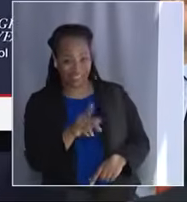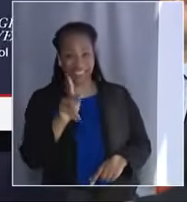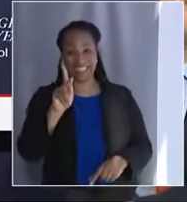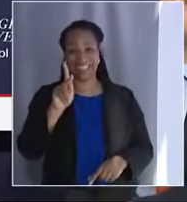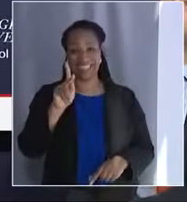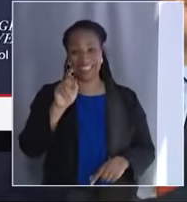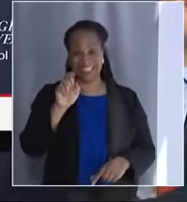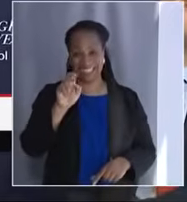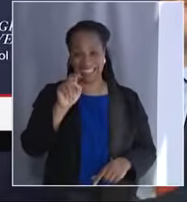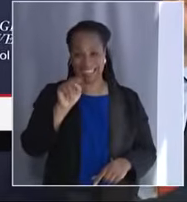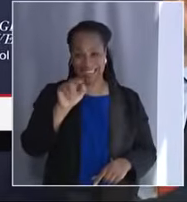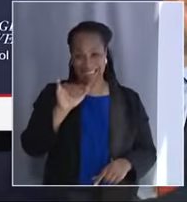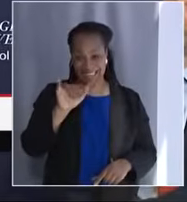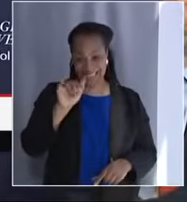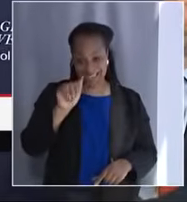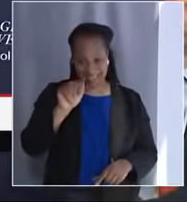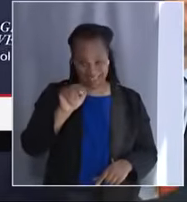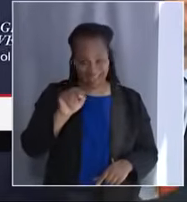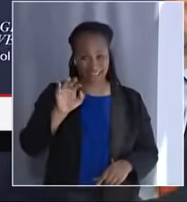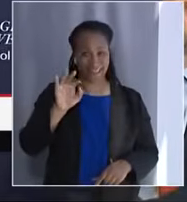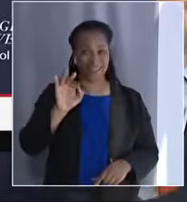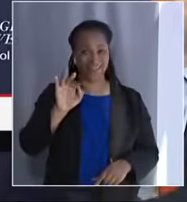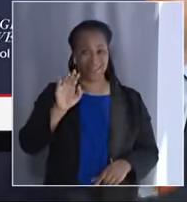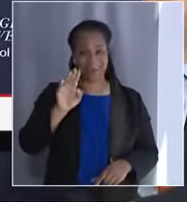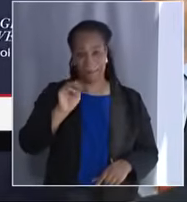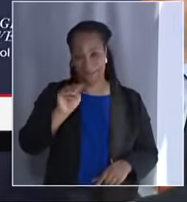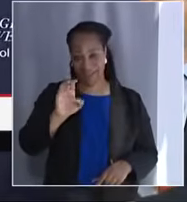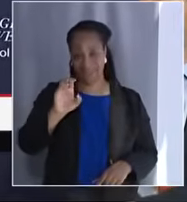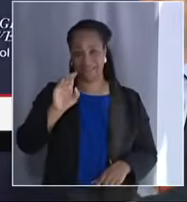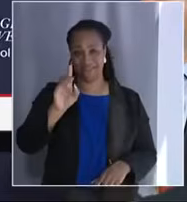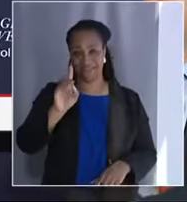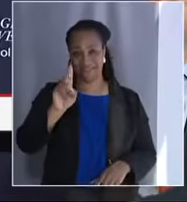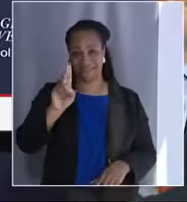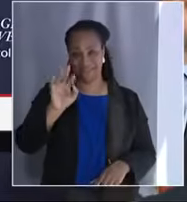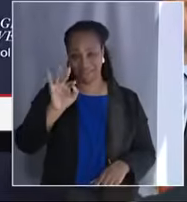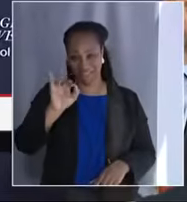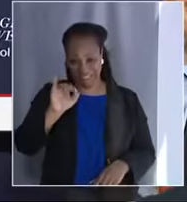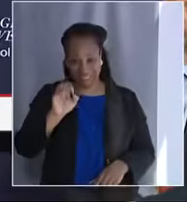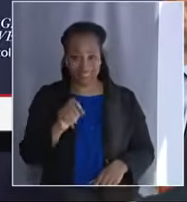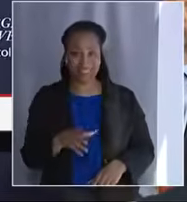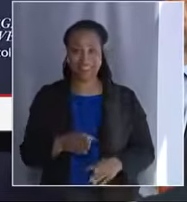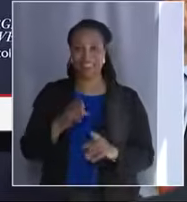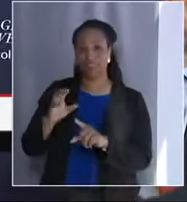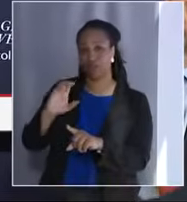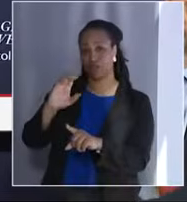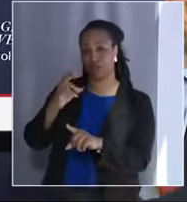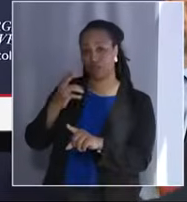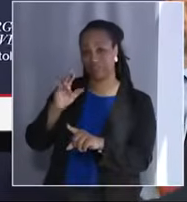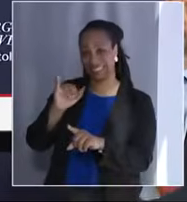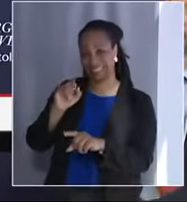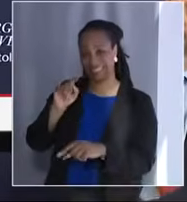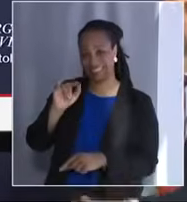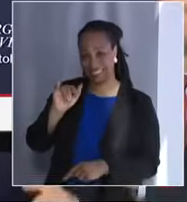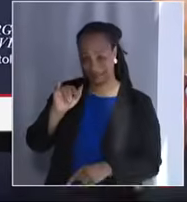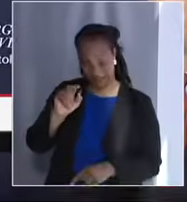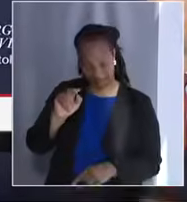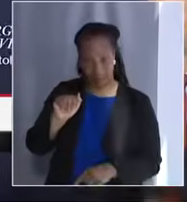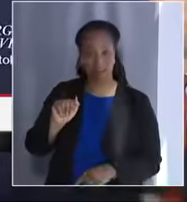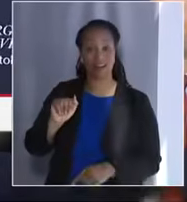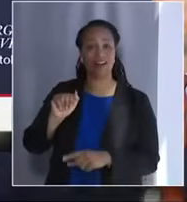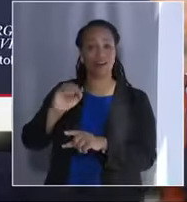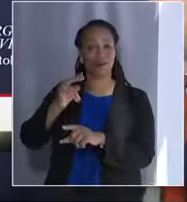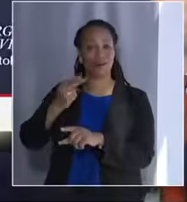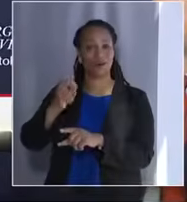McDuffie, and my friend Christina Henderson, at-large council member for the District of Columbia. Please give them a big round of